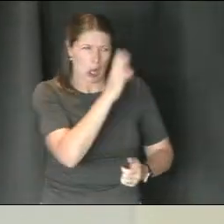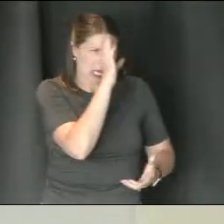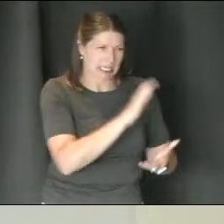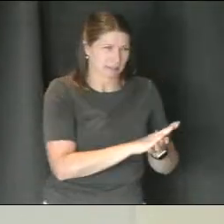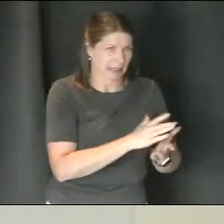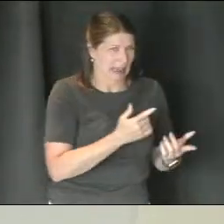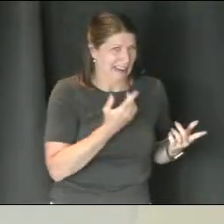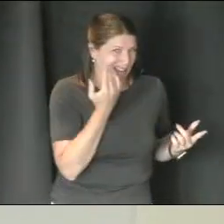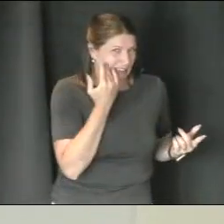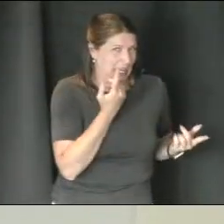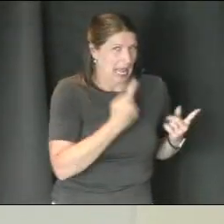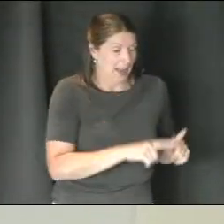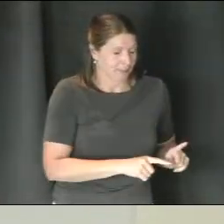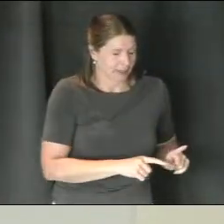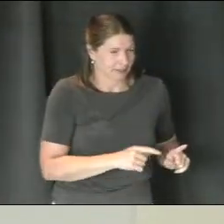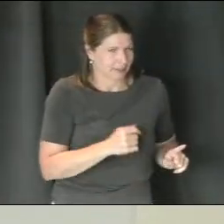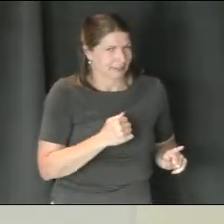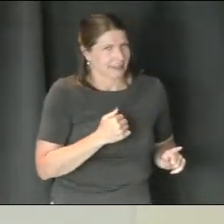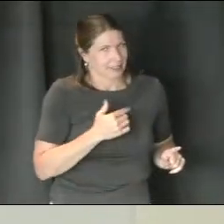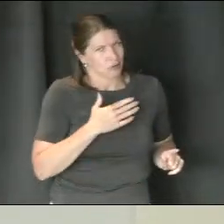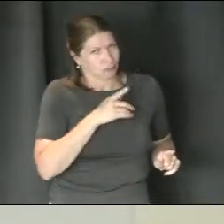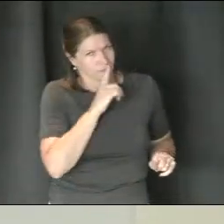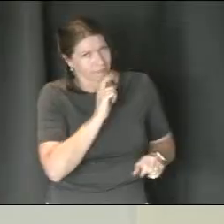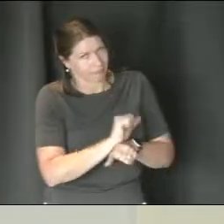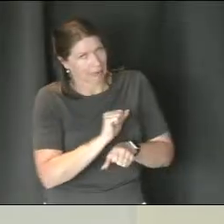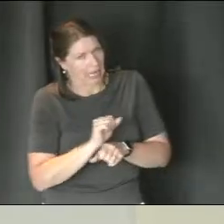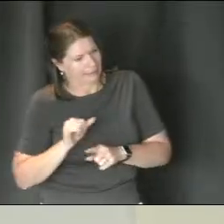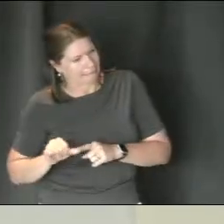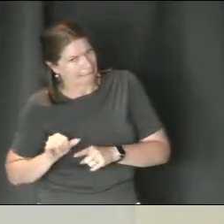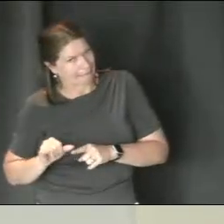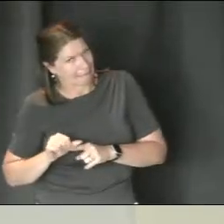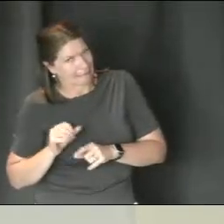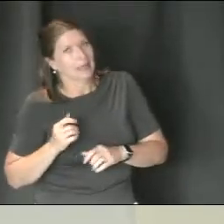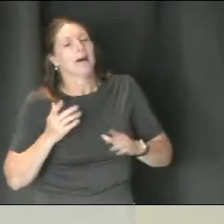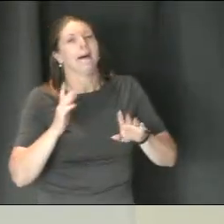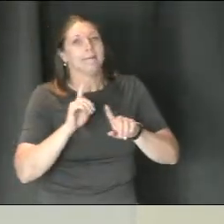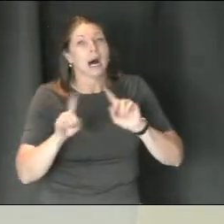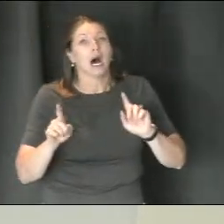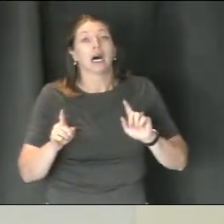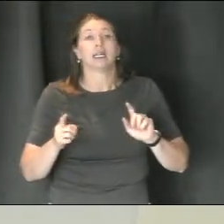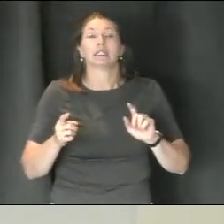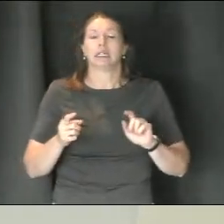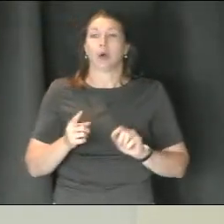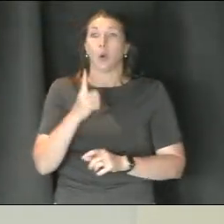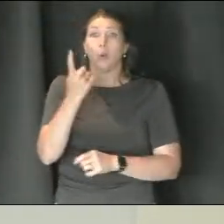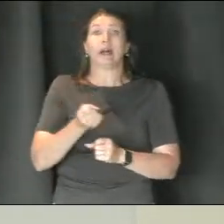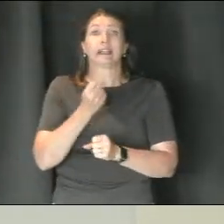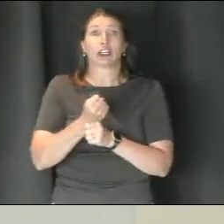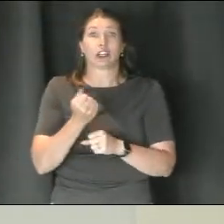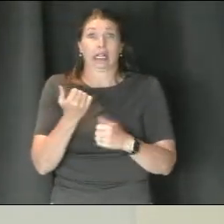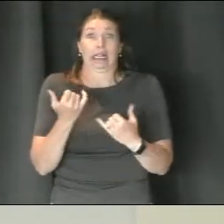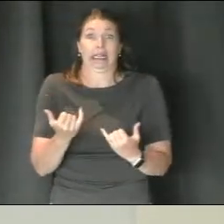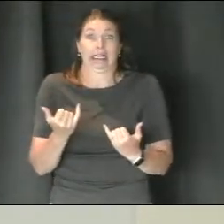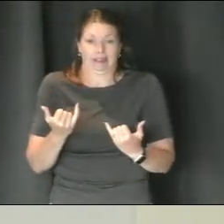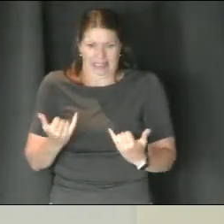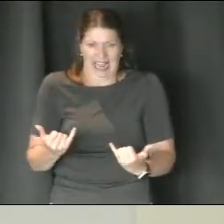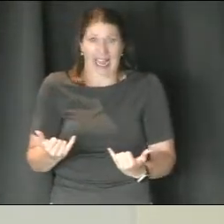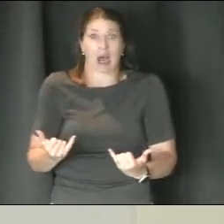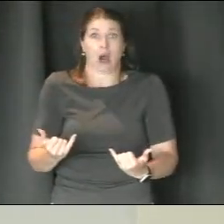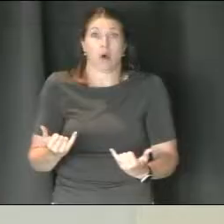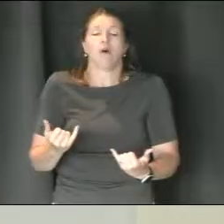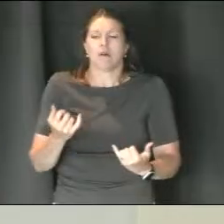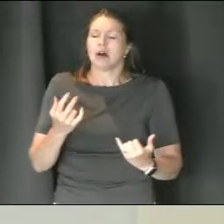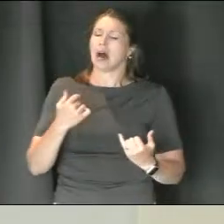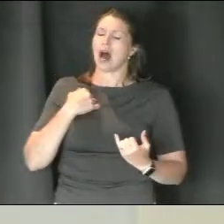what I had taken on really hit me. But, I'm still doing it a year later. I hope to continue my work